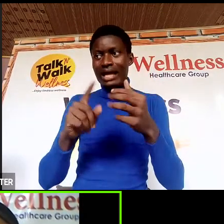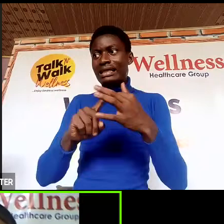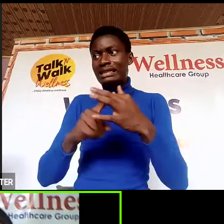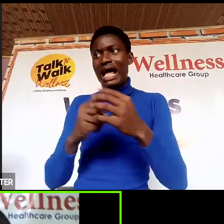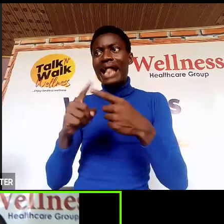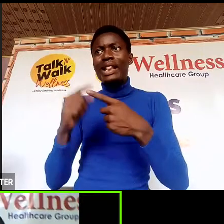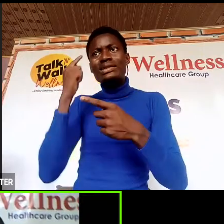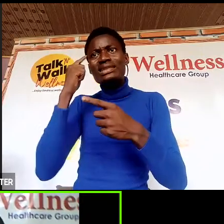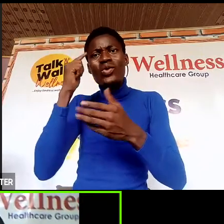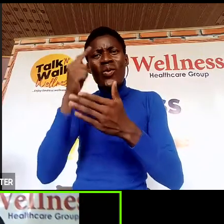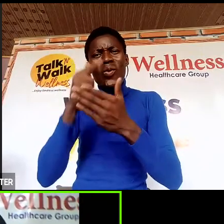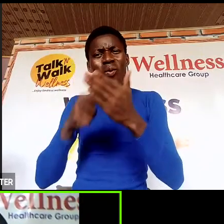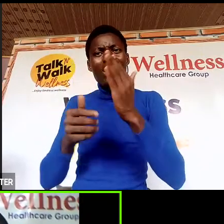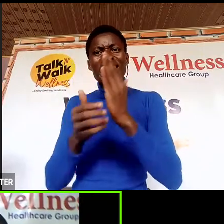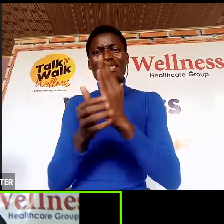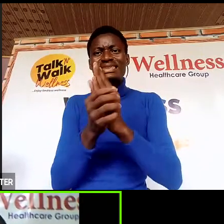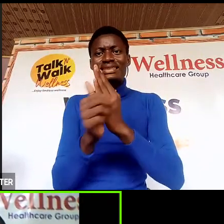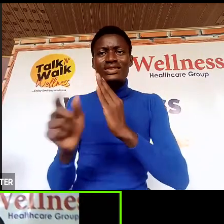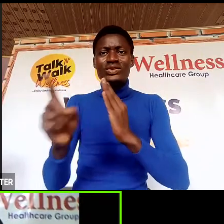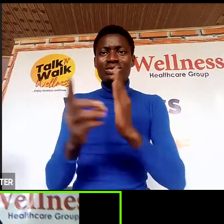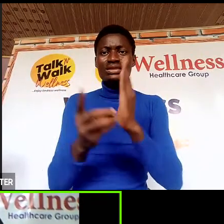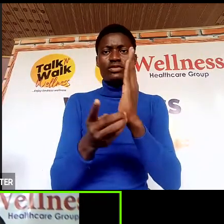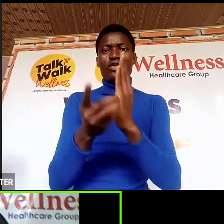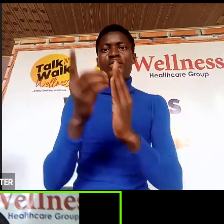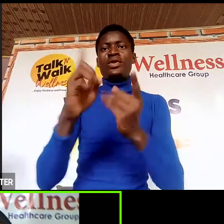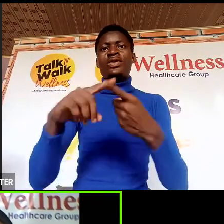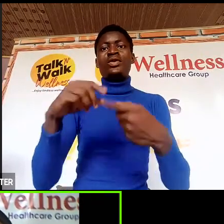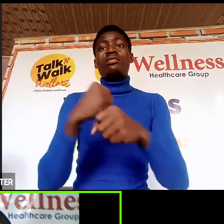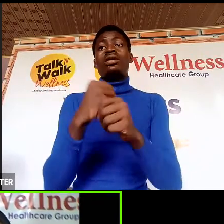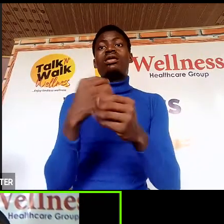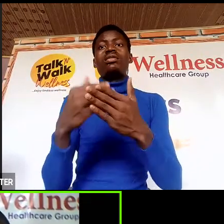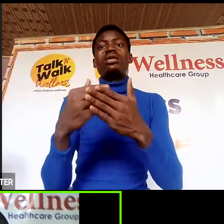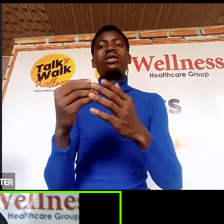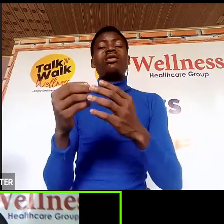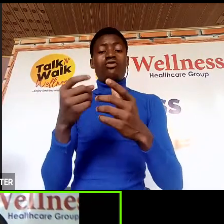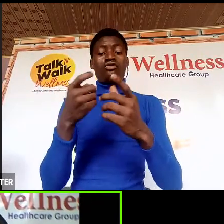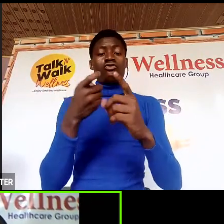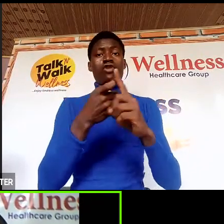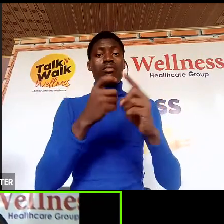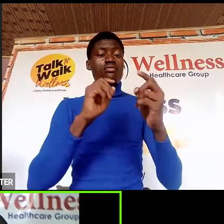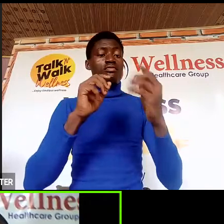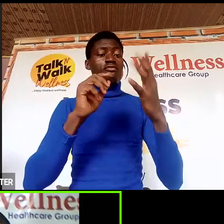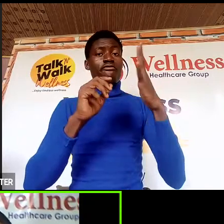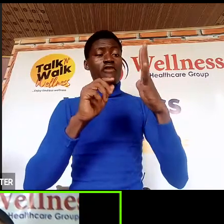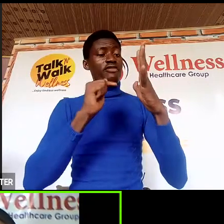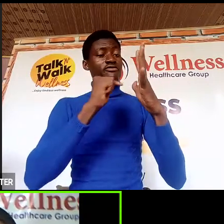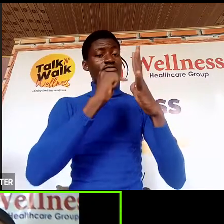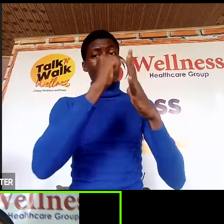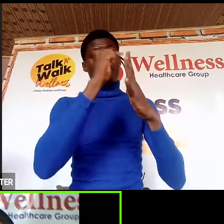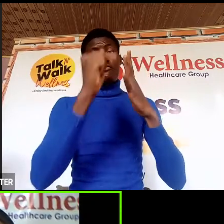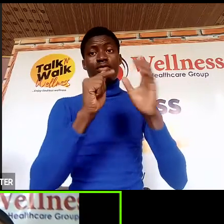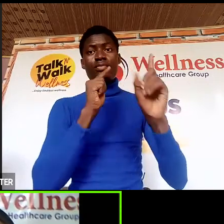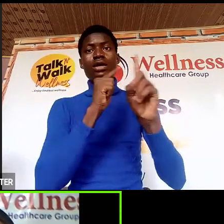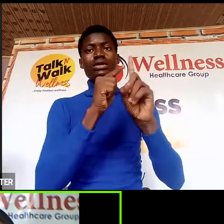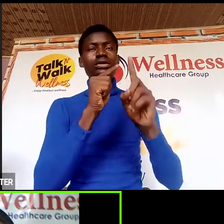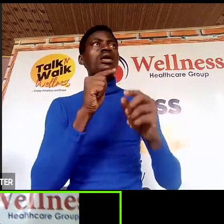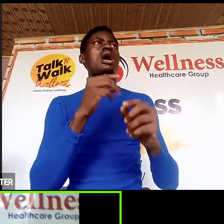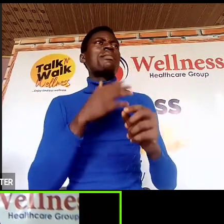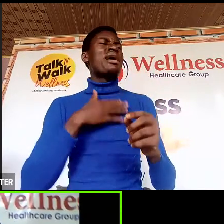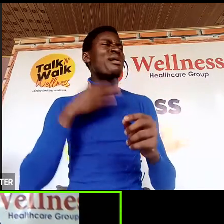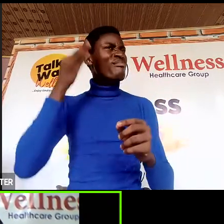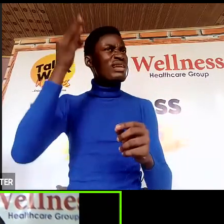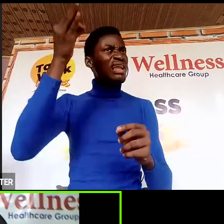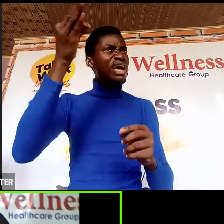from the 5 points that he said, the plan that you have for your future, what you are earning currently might not be to get there, is the time for you to begin to look at